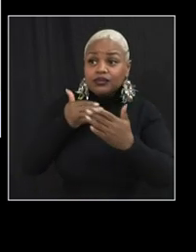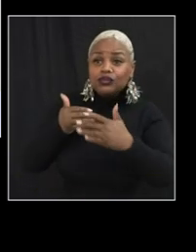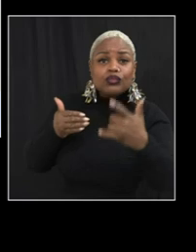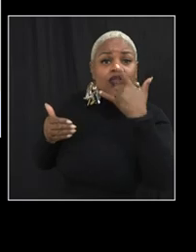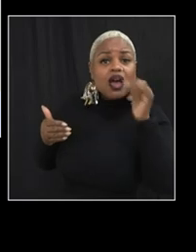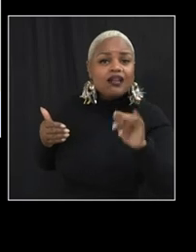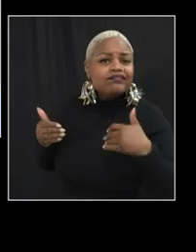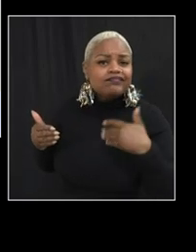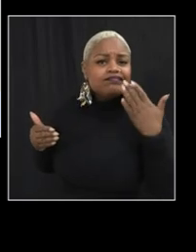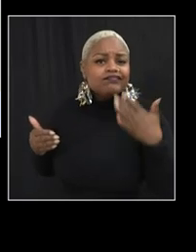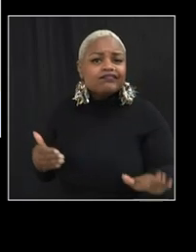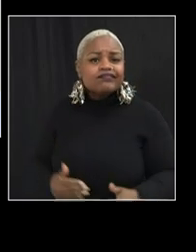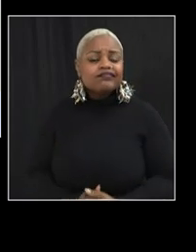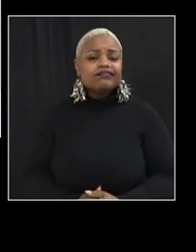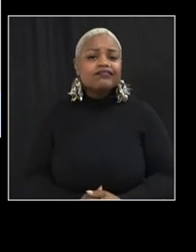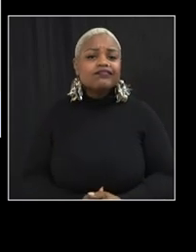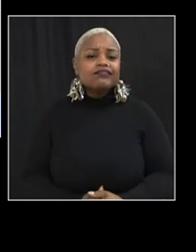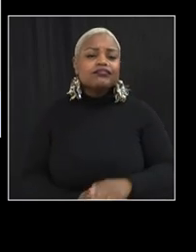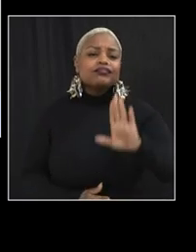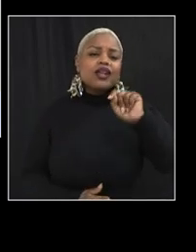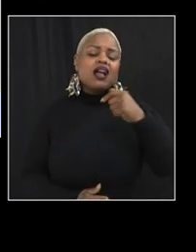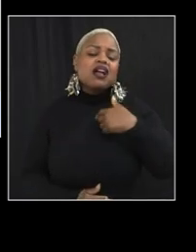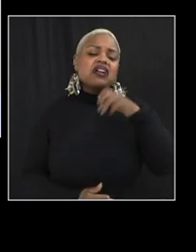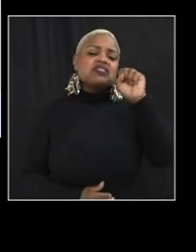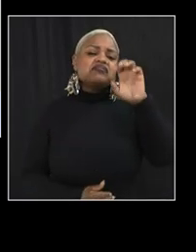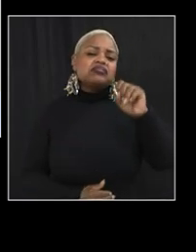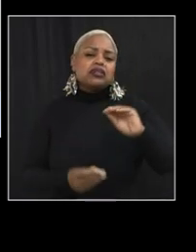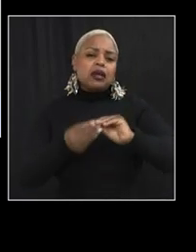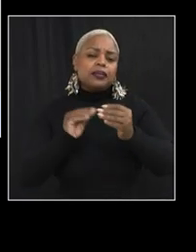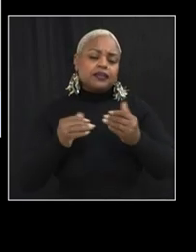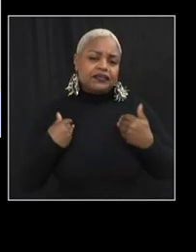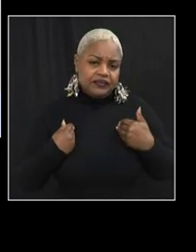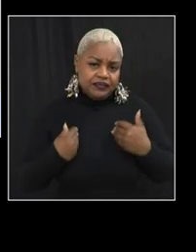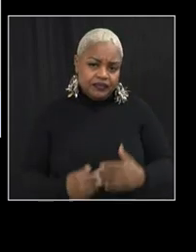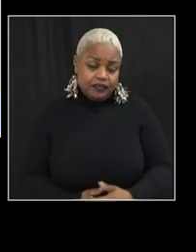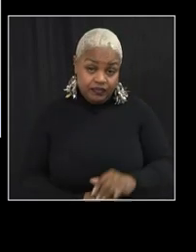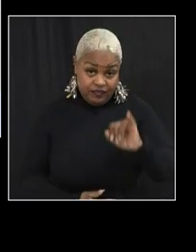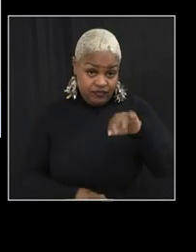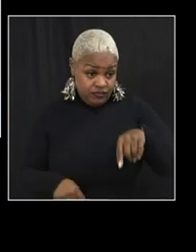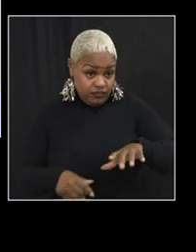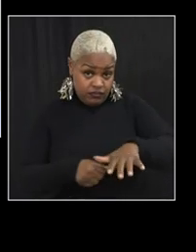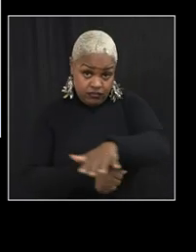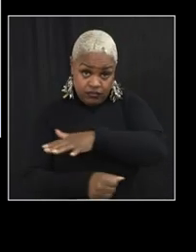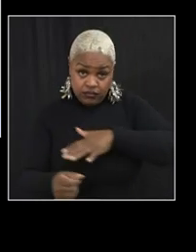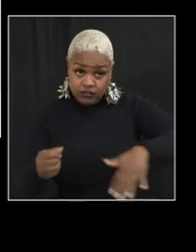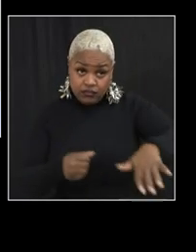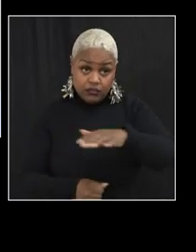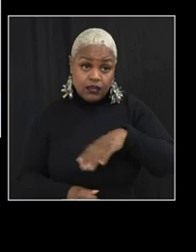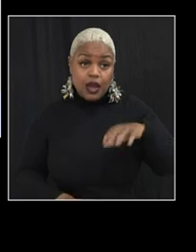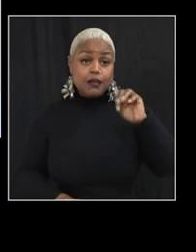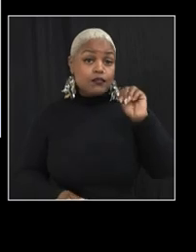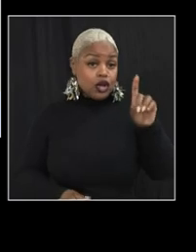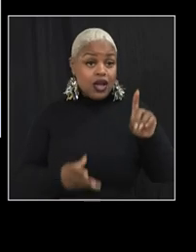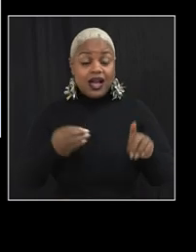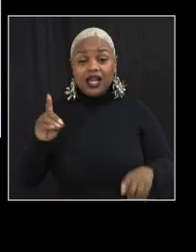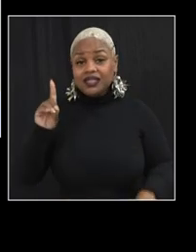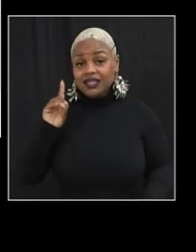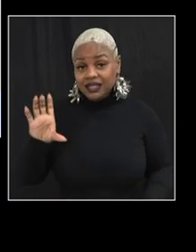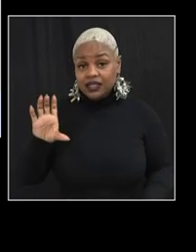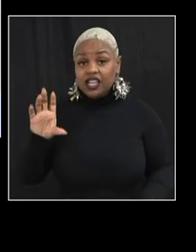to share with you a few numbers. We know in this region, D.C., Maryland, and Virginia, we have just